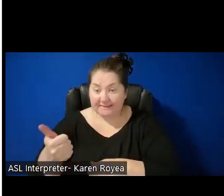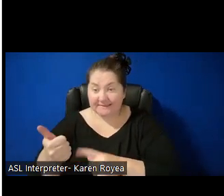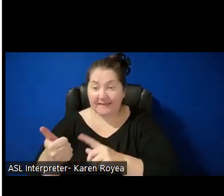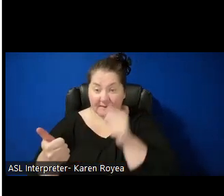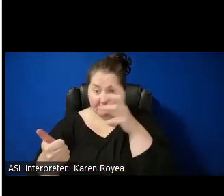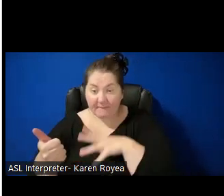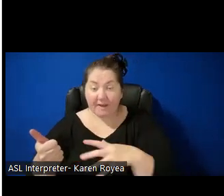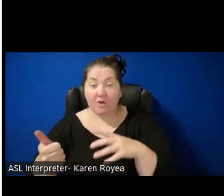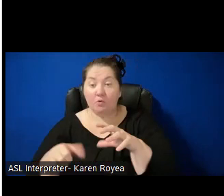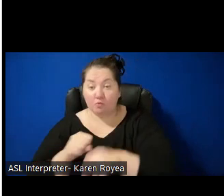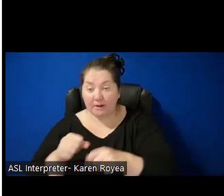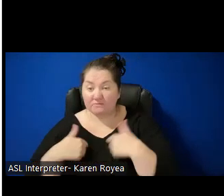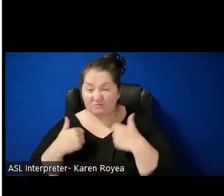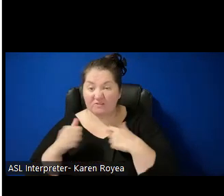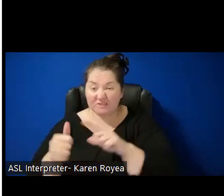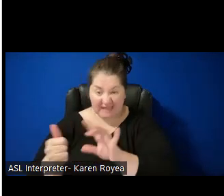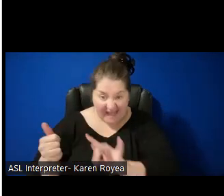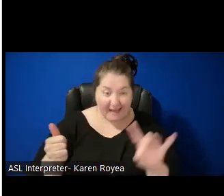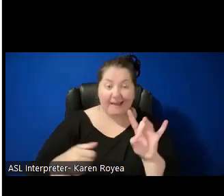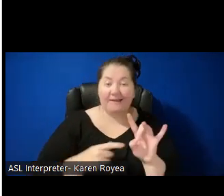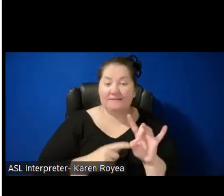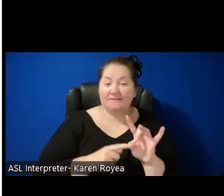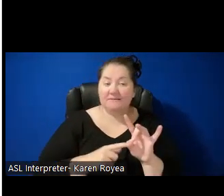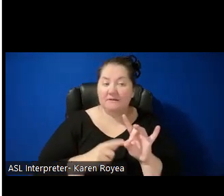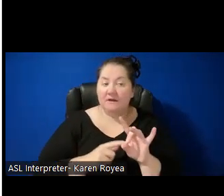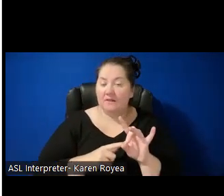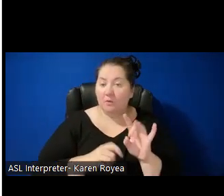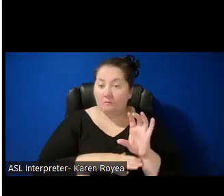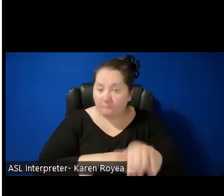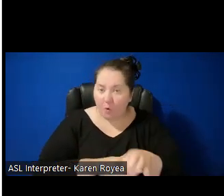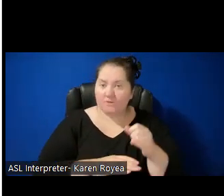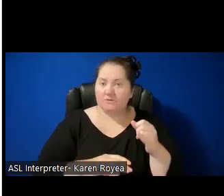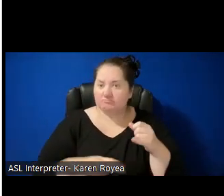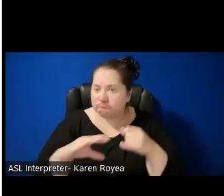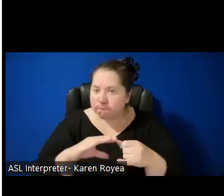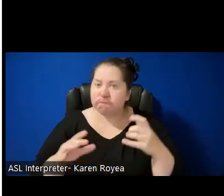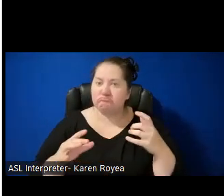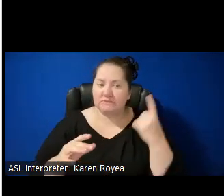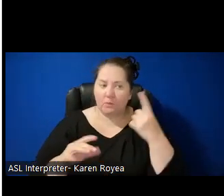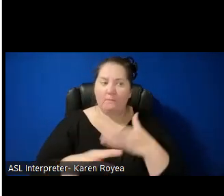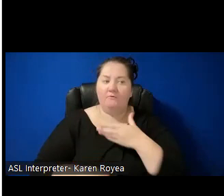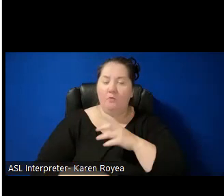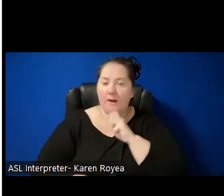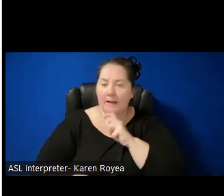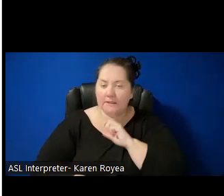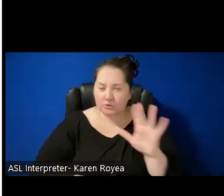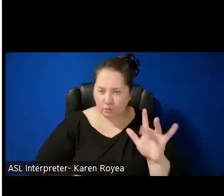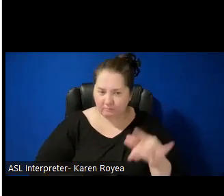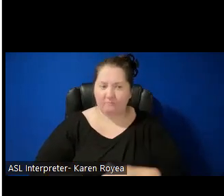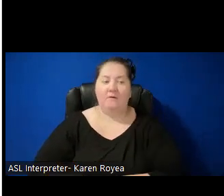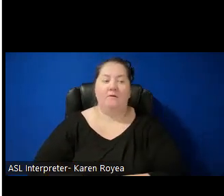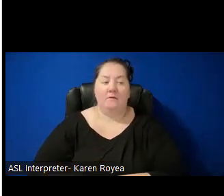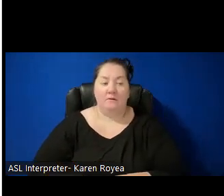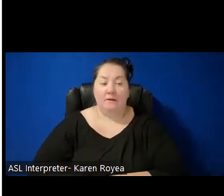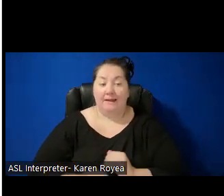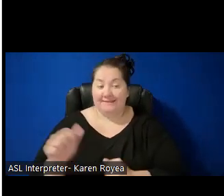rape survivors reported that they were made to penetrate someone before the age of 25. About 4 in